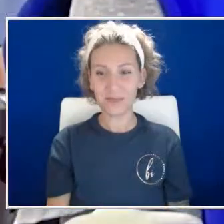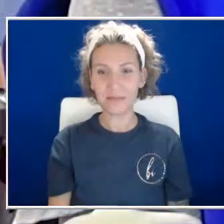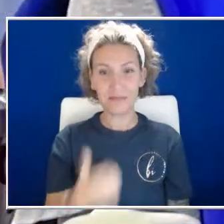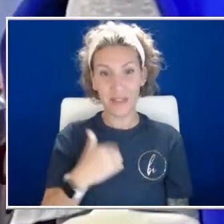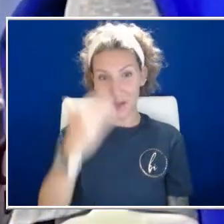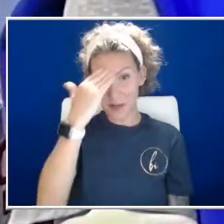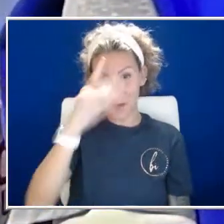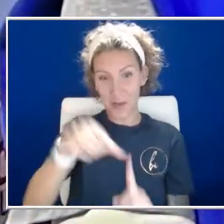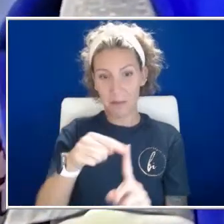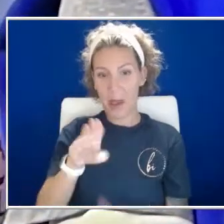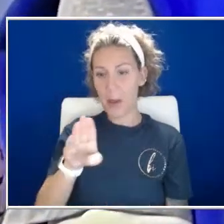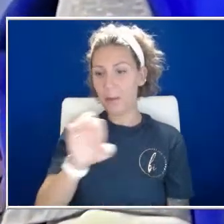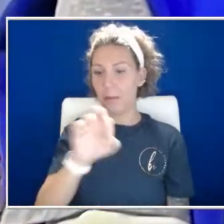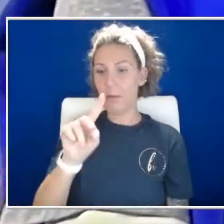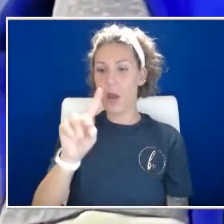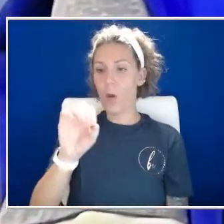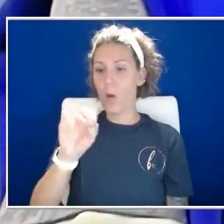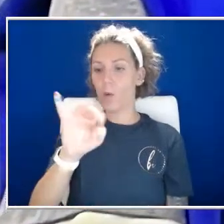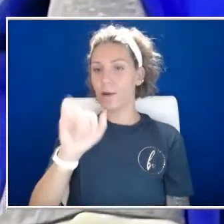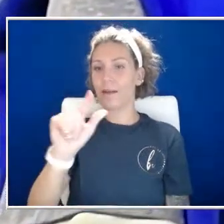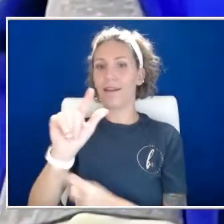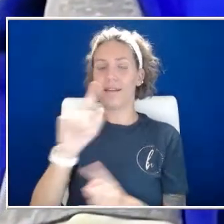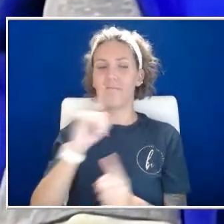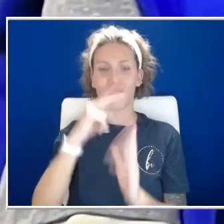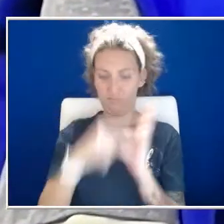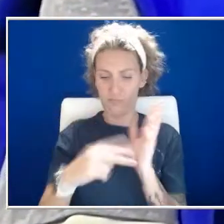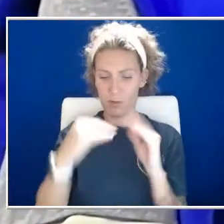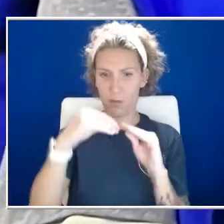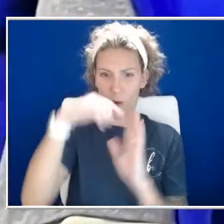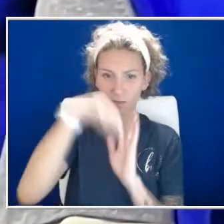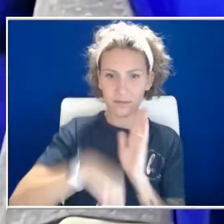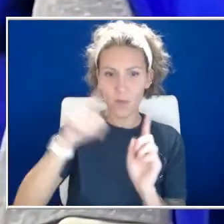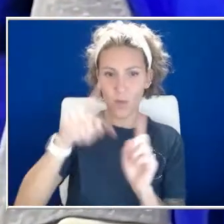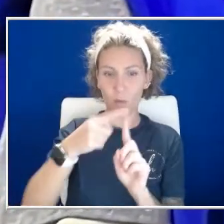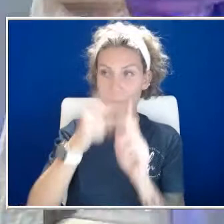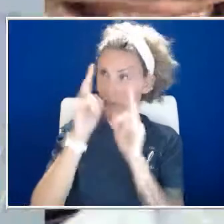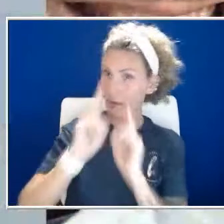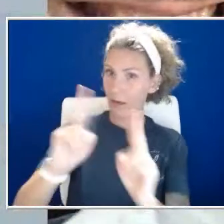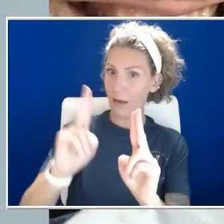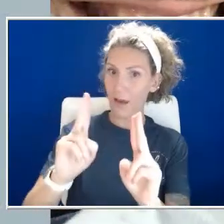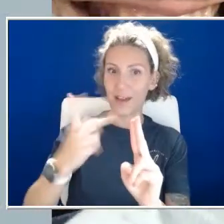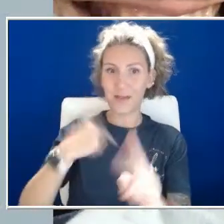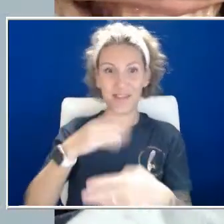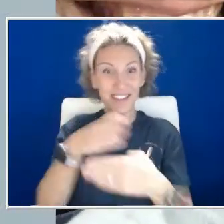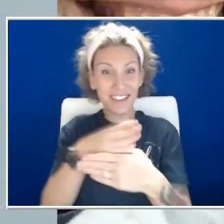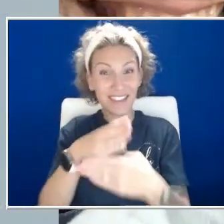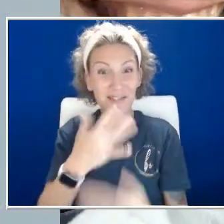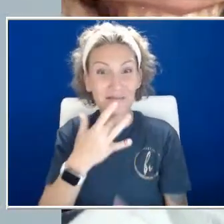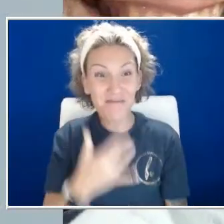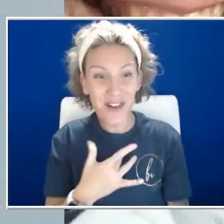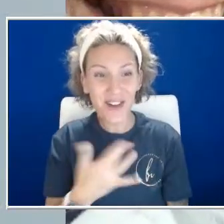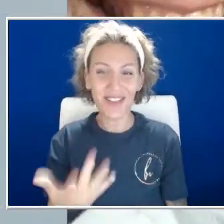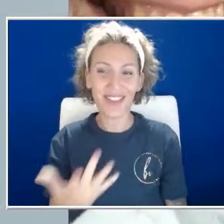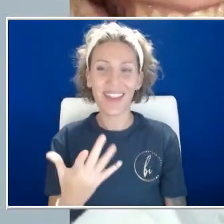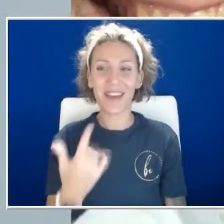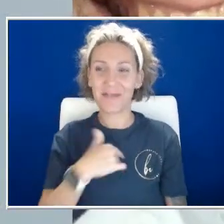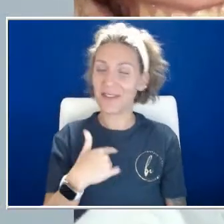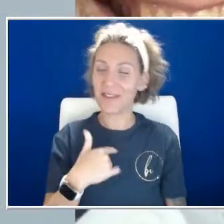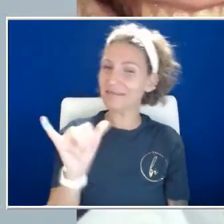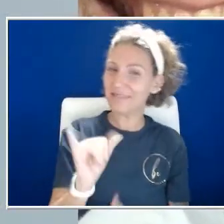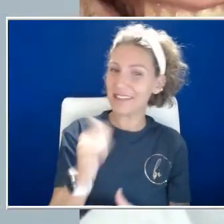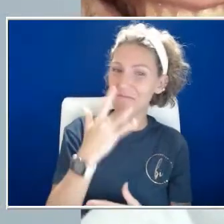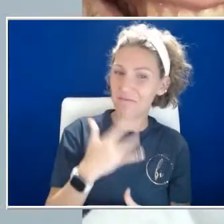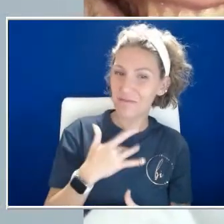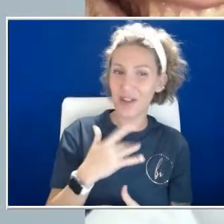O'Neill, and I read more about him when I got the honor. And we share a birthday. Really? We have the same birthday, and that's